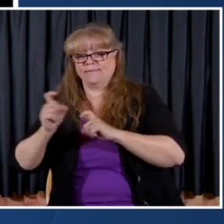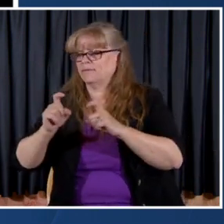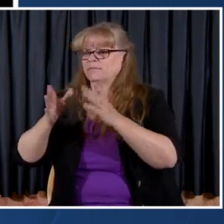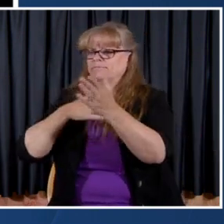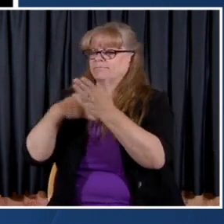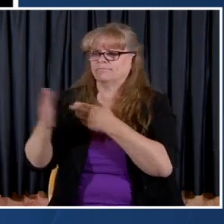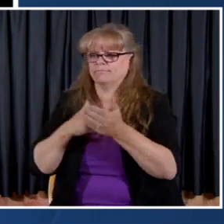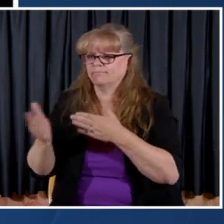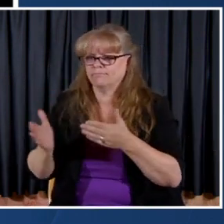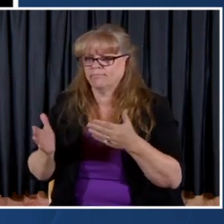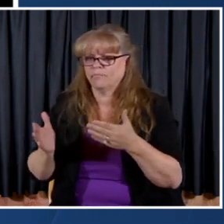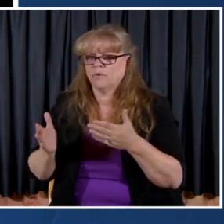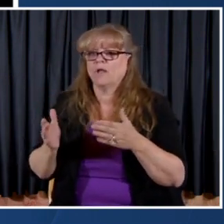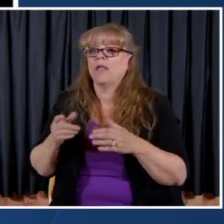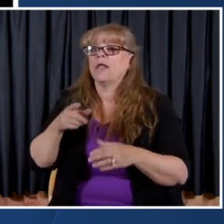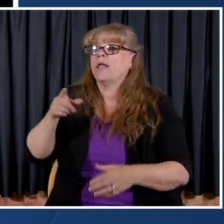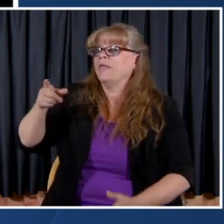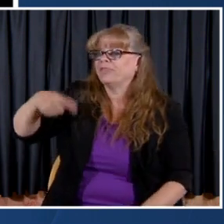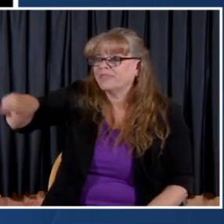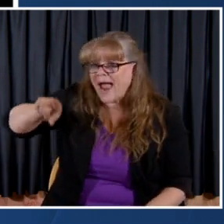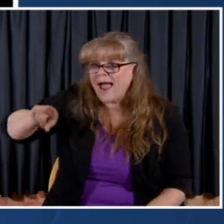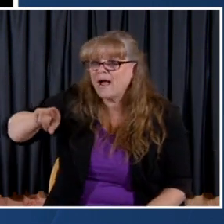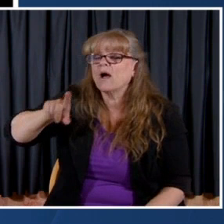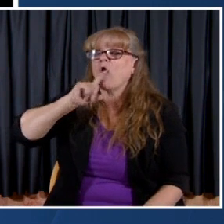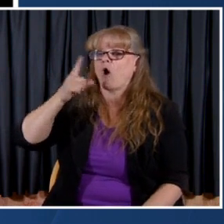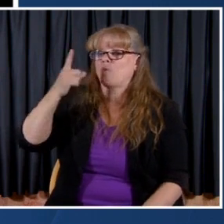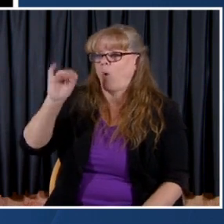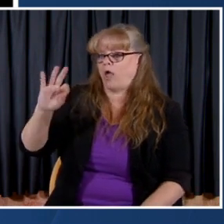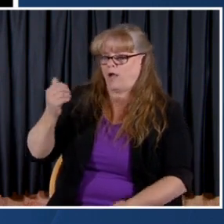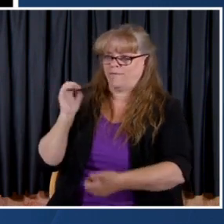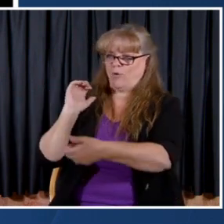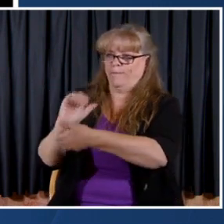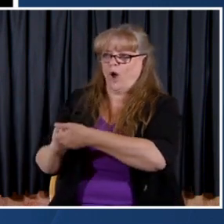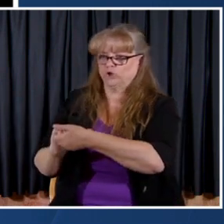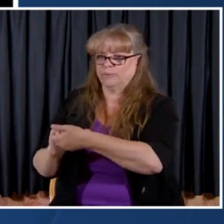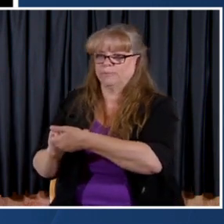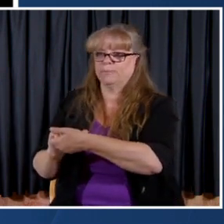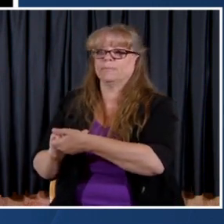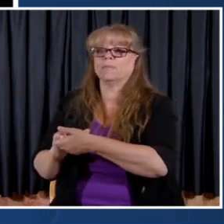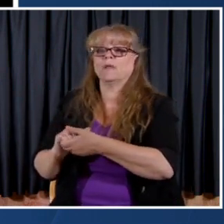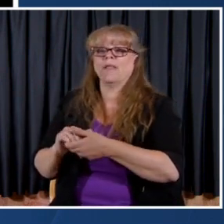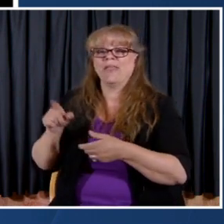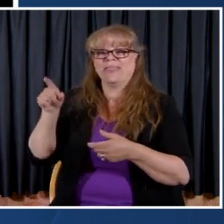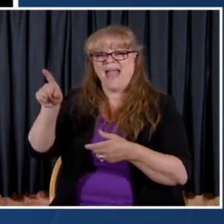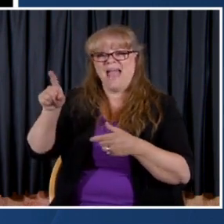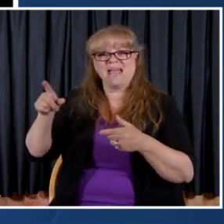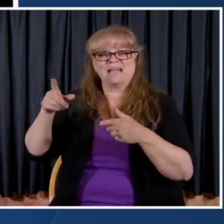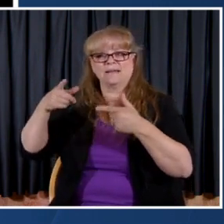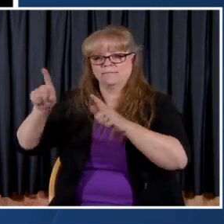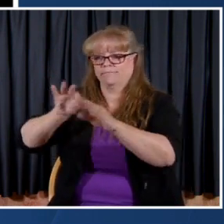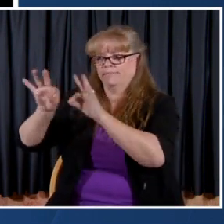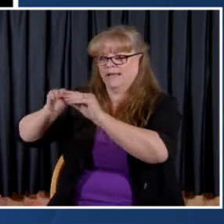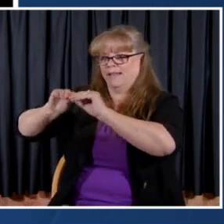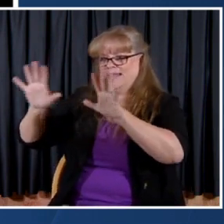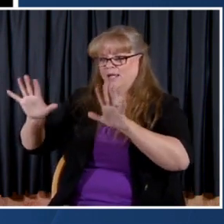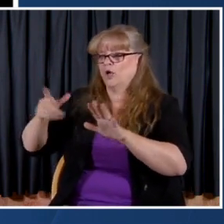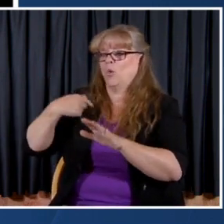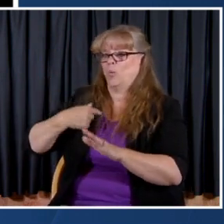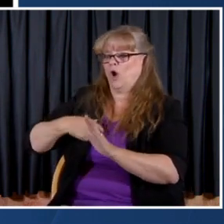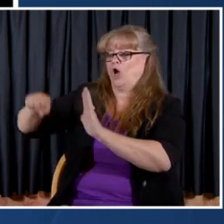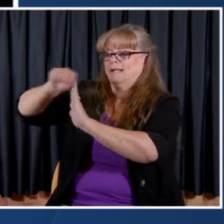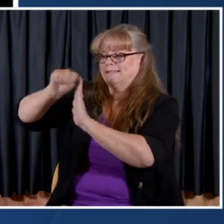clear from the start that states are on their own to be able to navigate the supply chain. We brought in top leaders from the private sector and public sector early